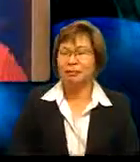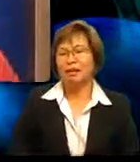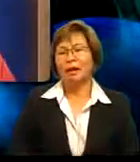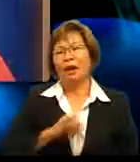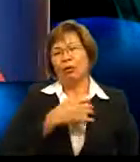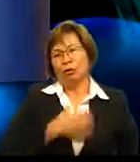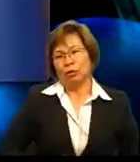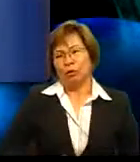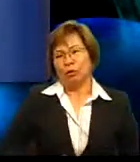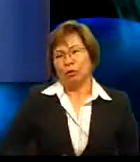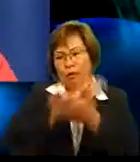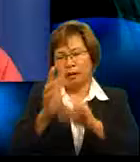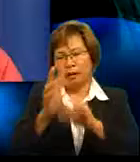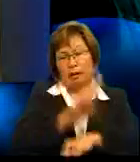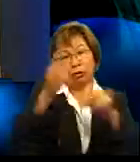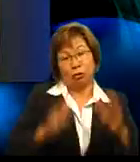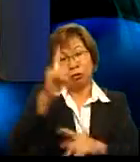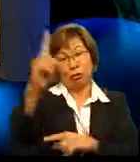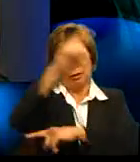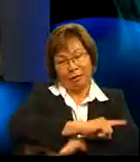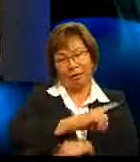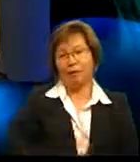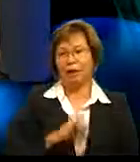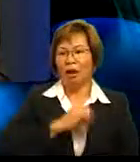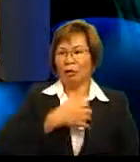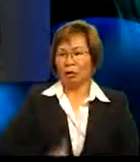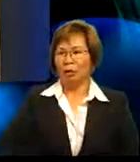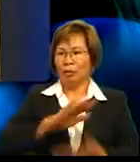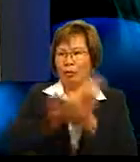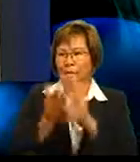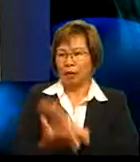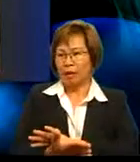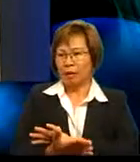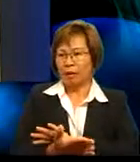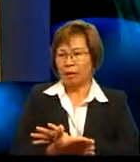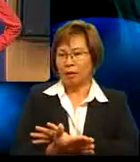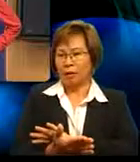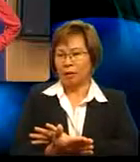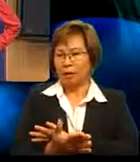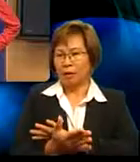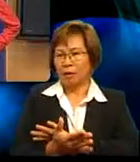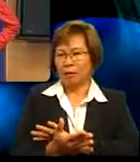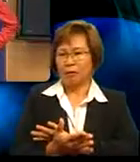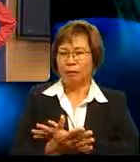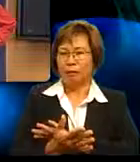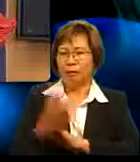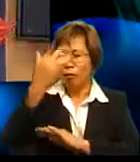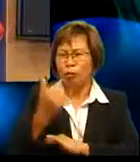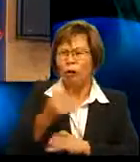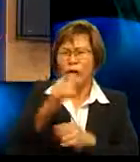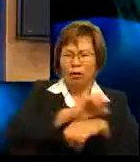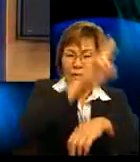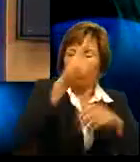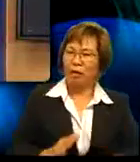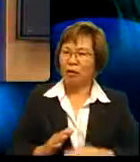I wish I could be an astronaut one day. Well, I wish I could be a lawyer someday. Anyway, why an astronaut? So I